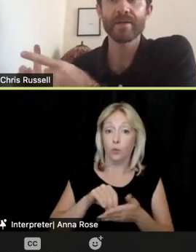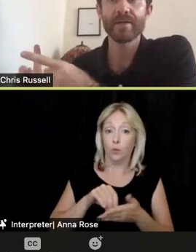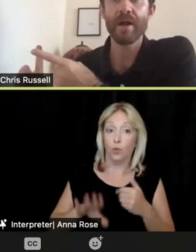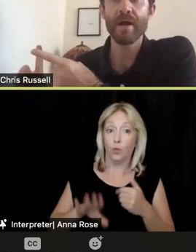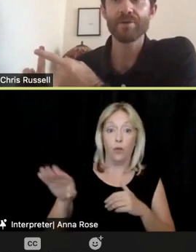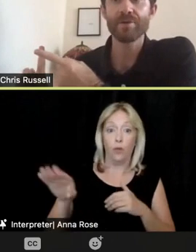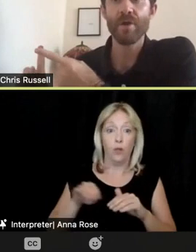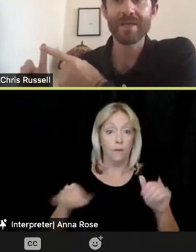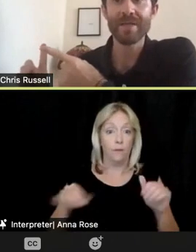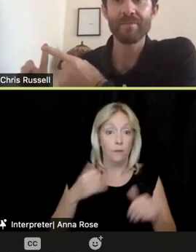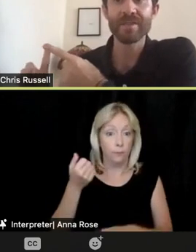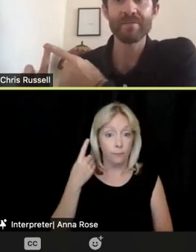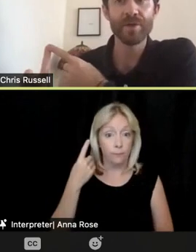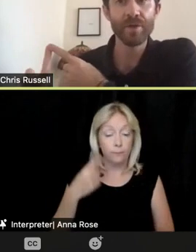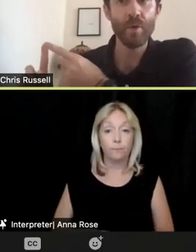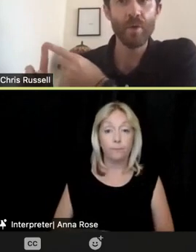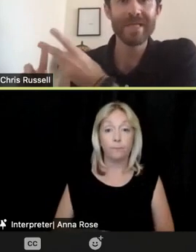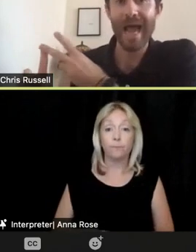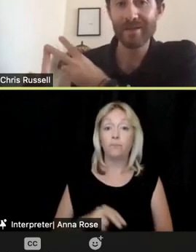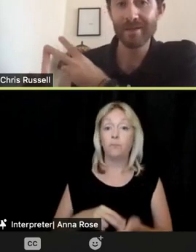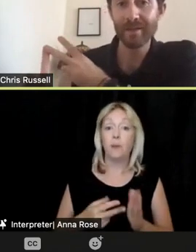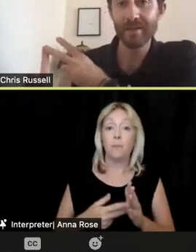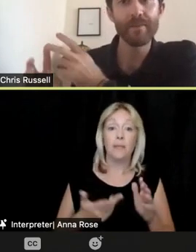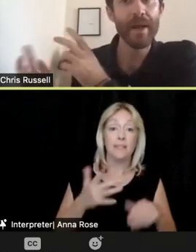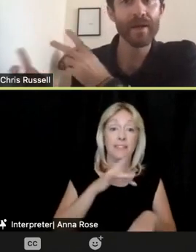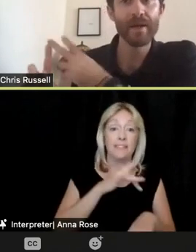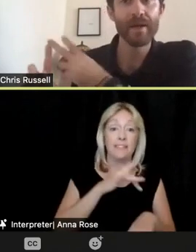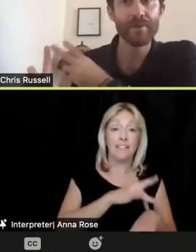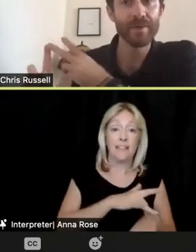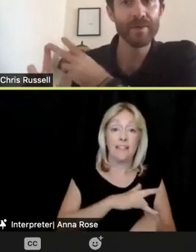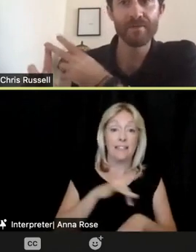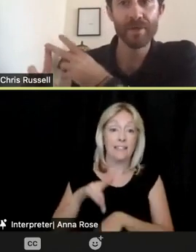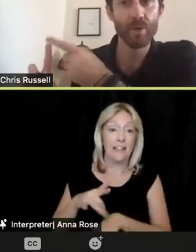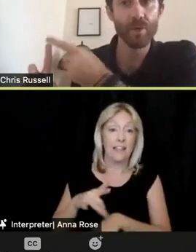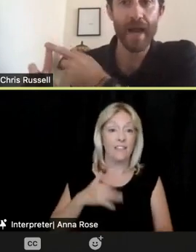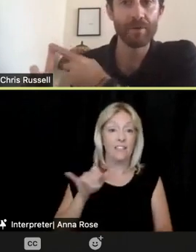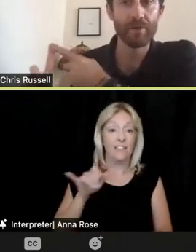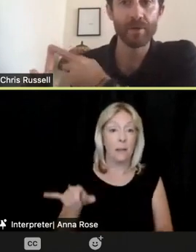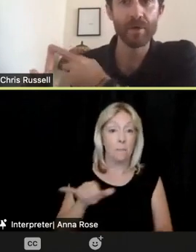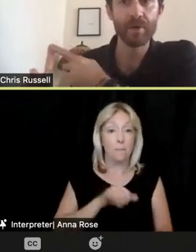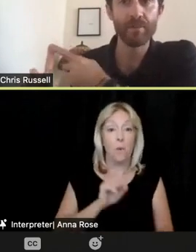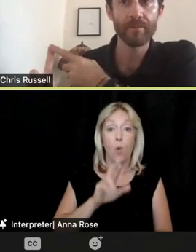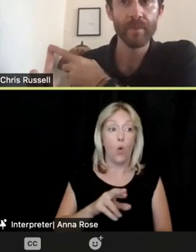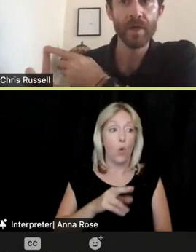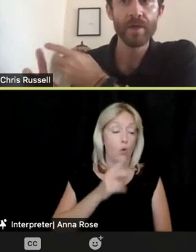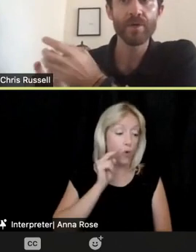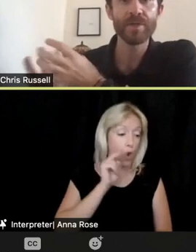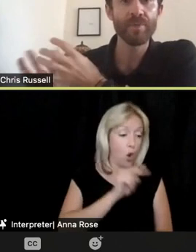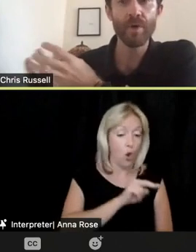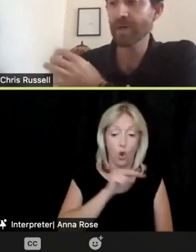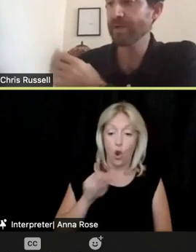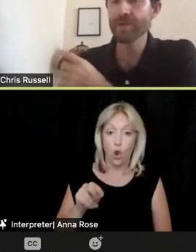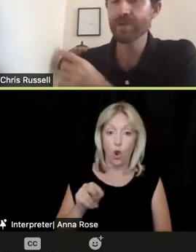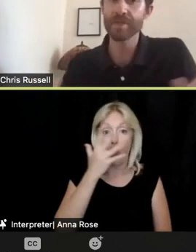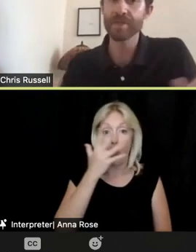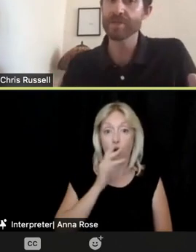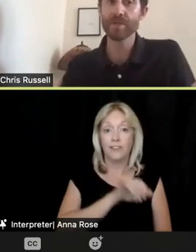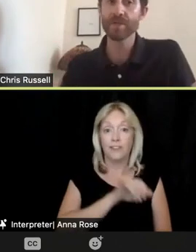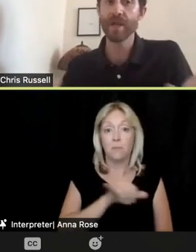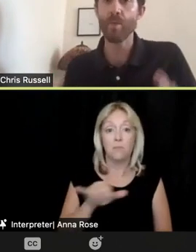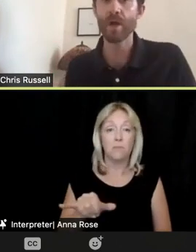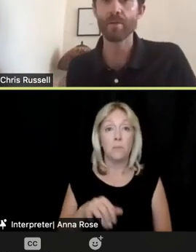right? Does it bear a strong resemblance visually or tactily, depending on if your student's a visual or tactile learner? So it's important, even